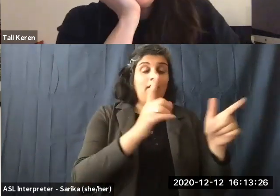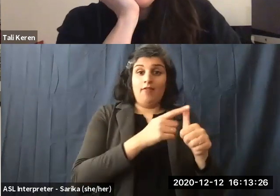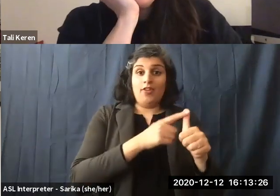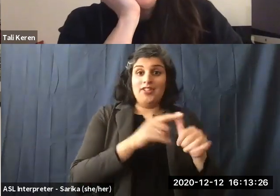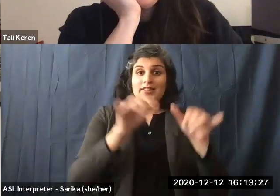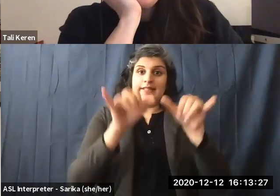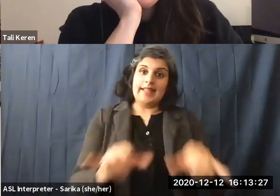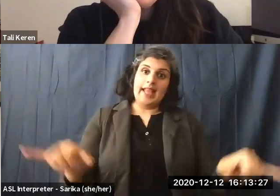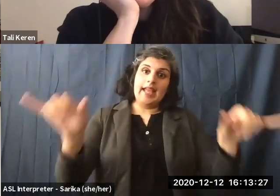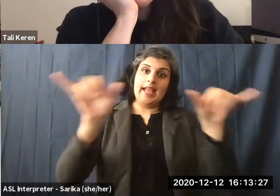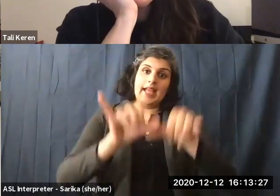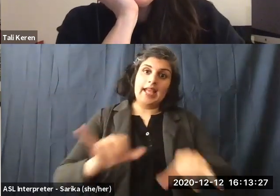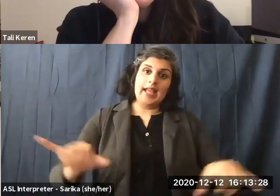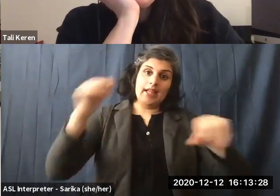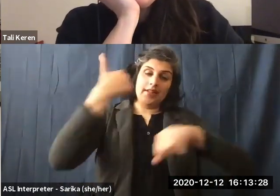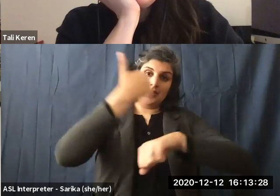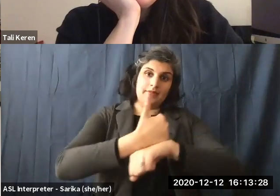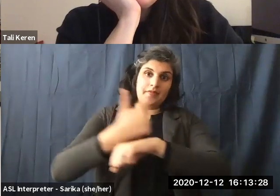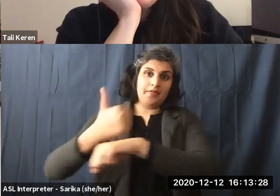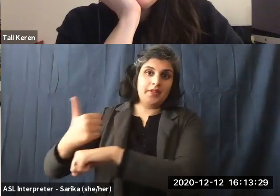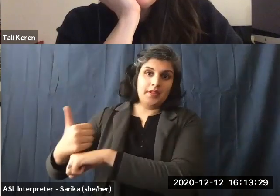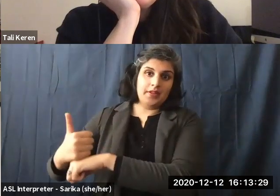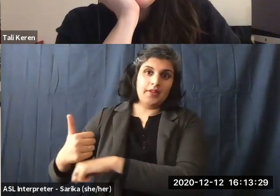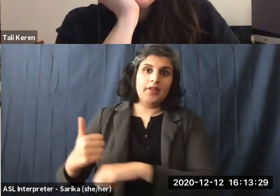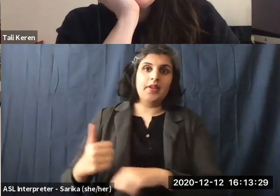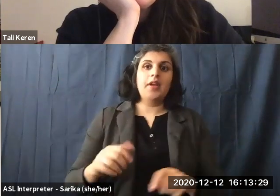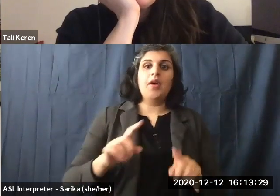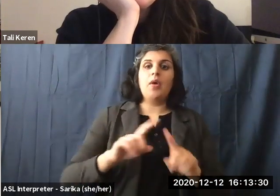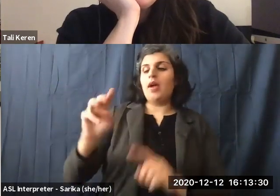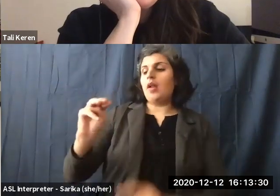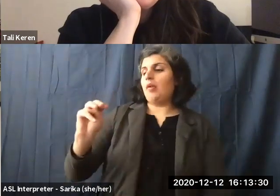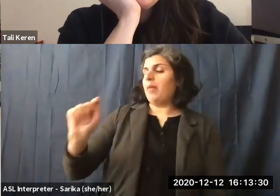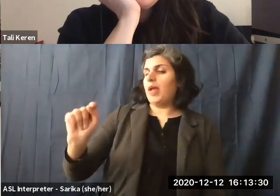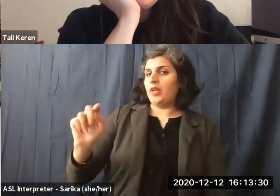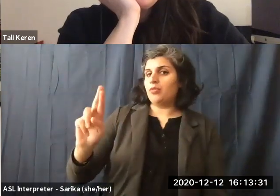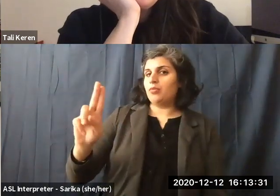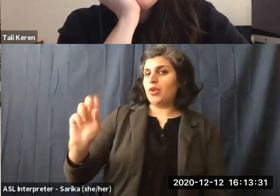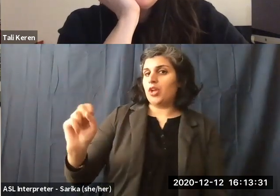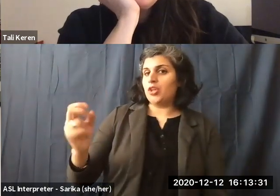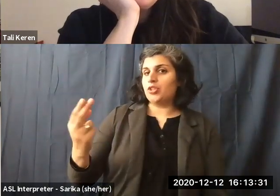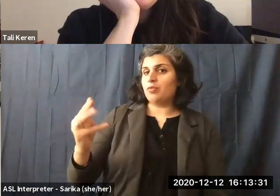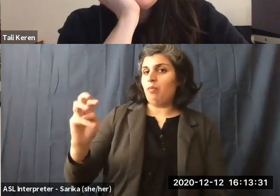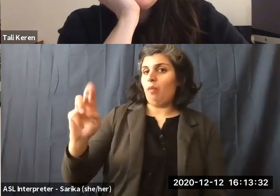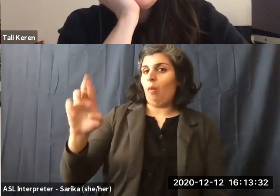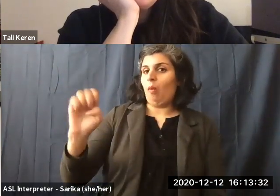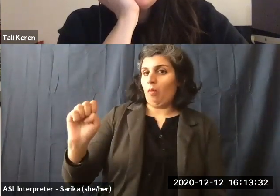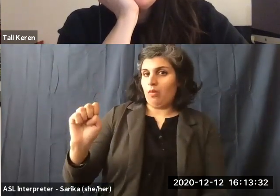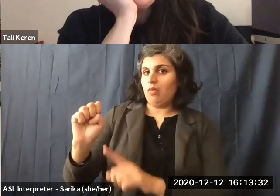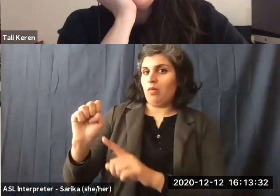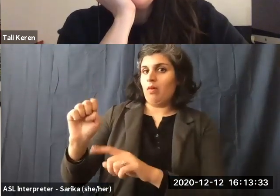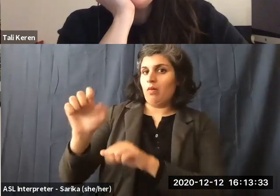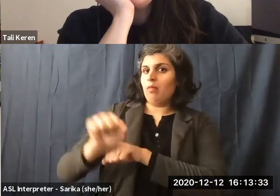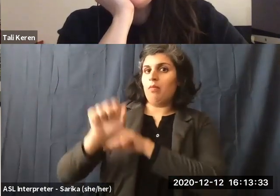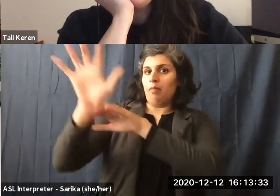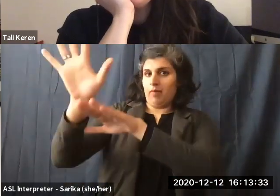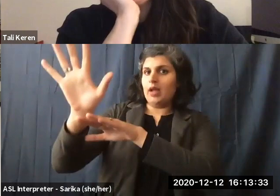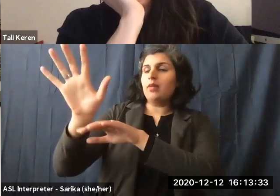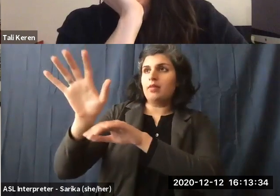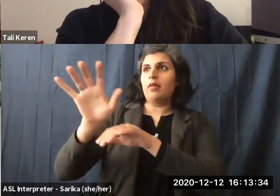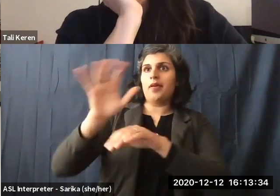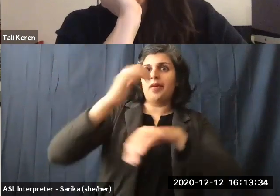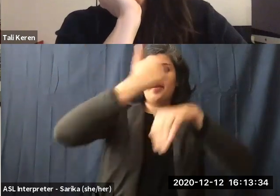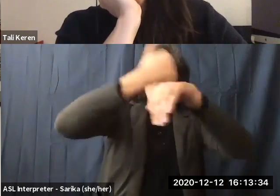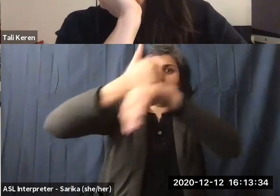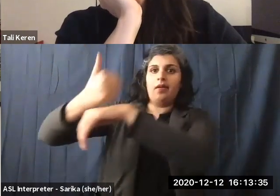But, you know, the side of Mount Rushmore was a way for me to make very material that connection between